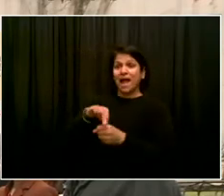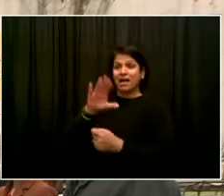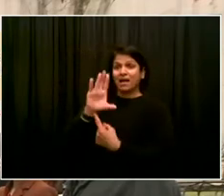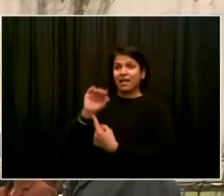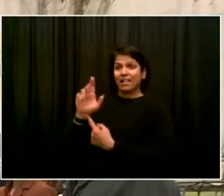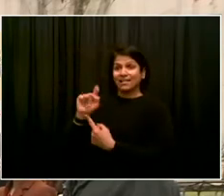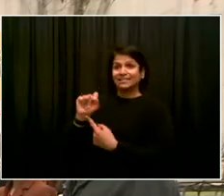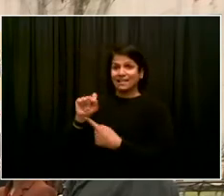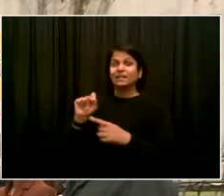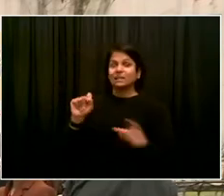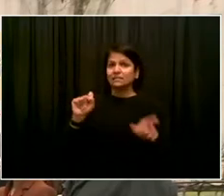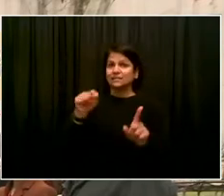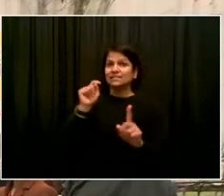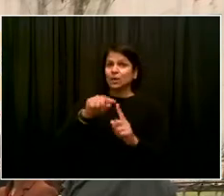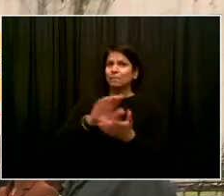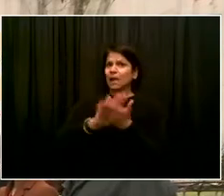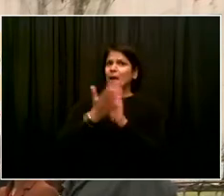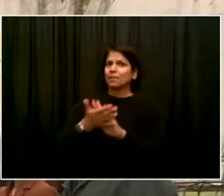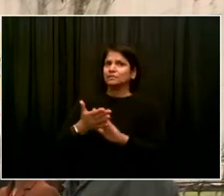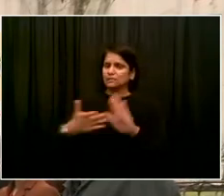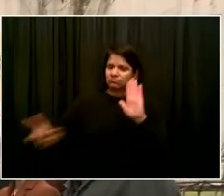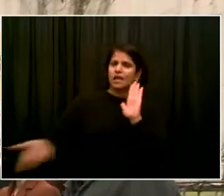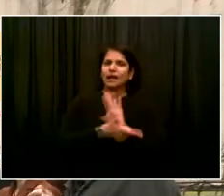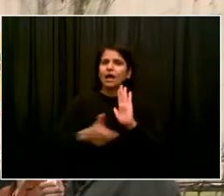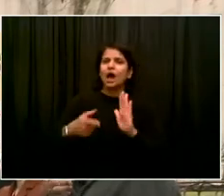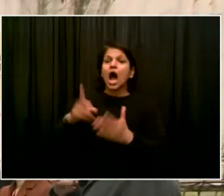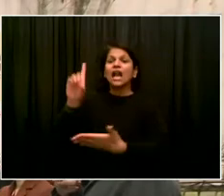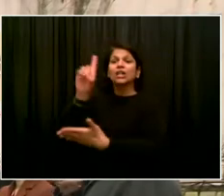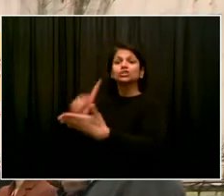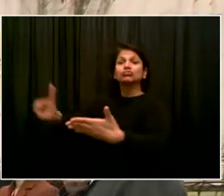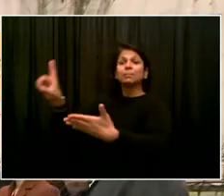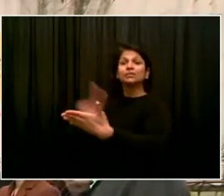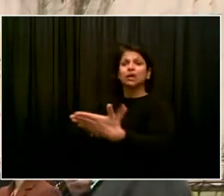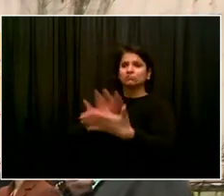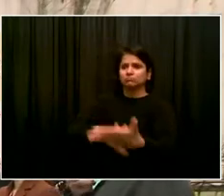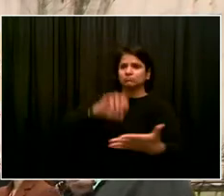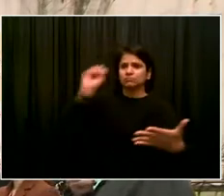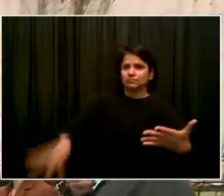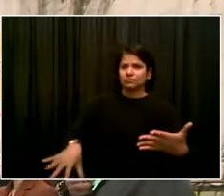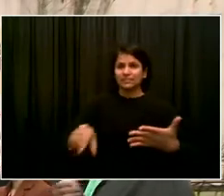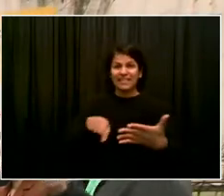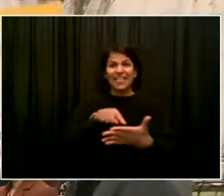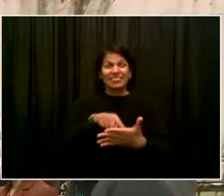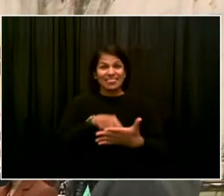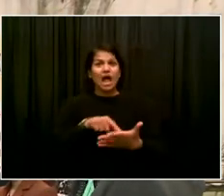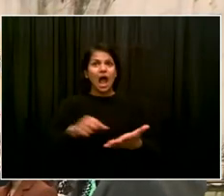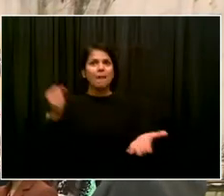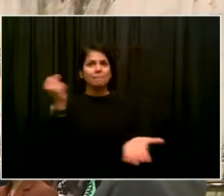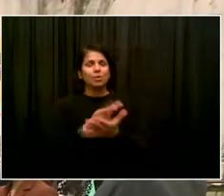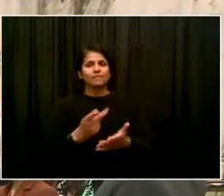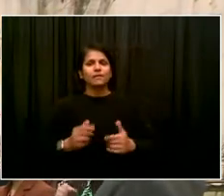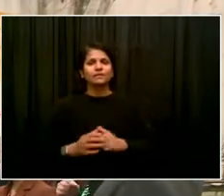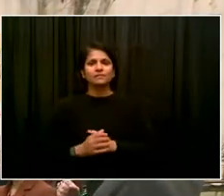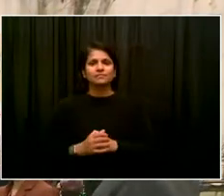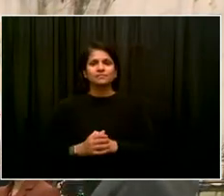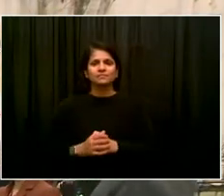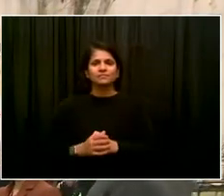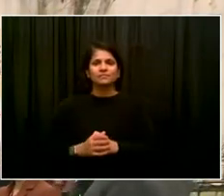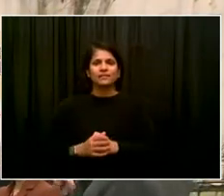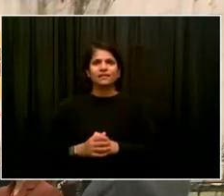law. And so what we got to do, we got to make sure that everybody centers on our vote, our voice. Guys?